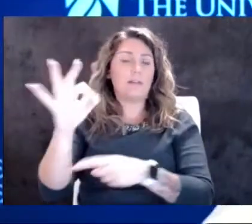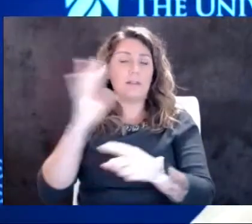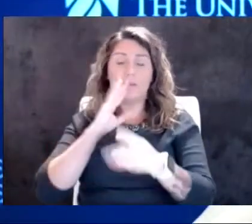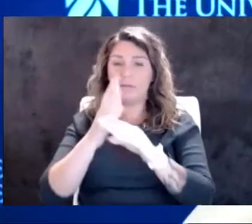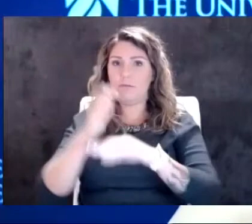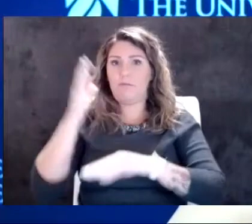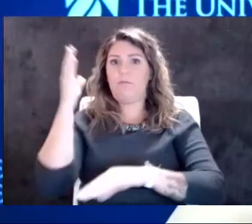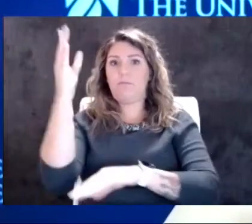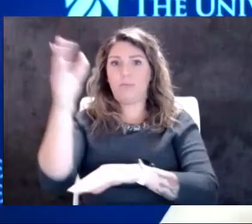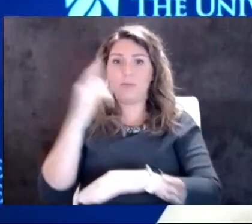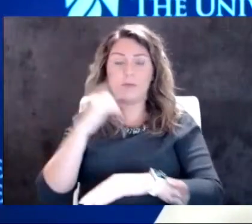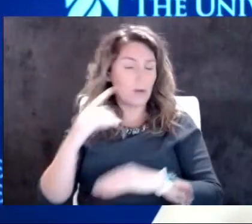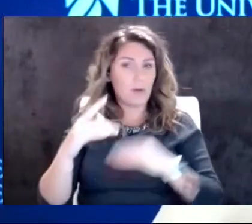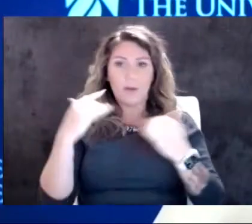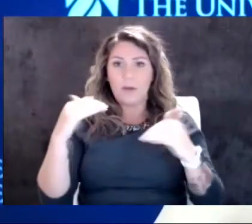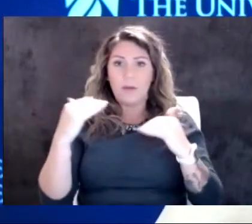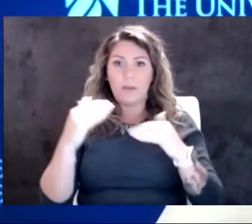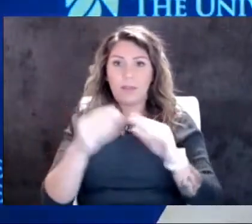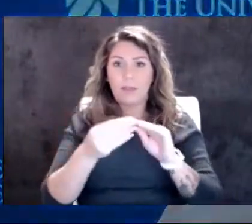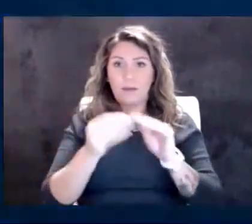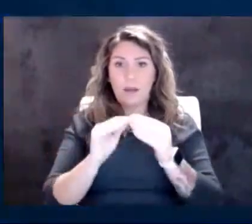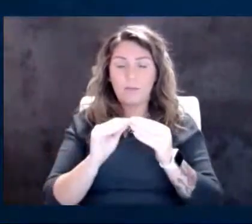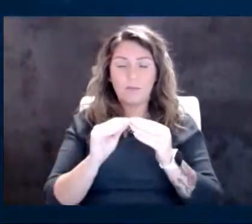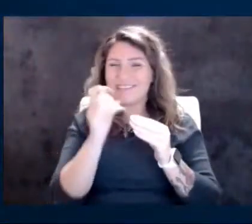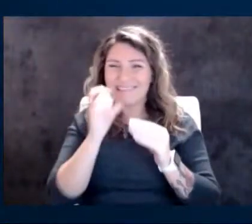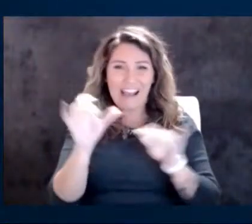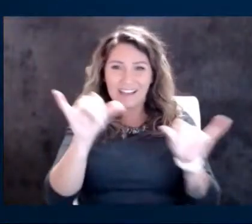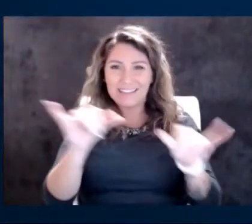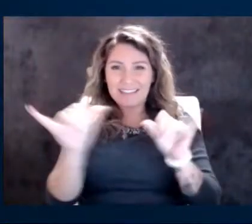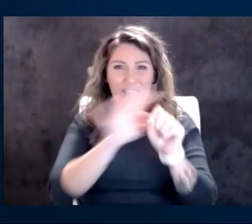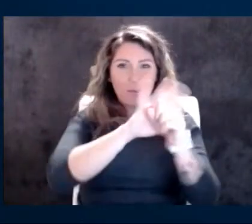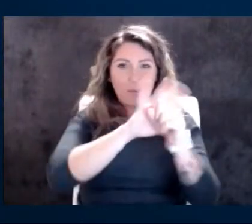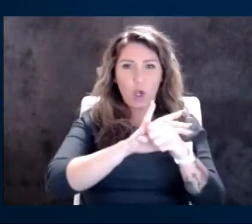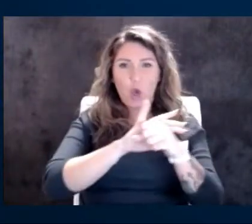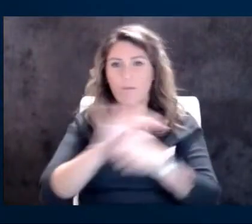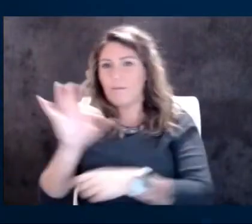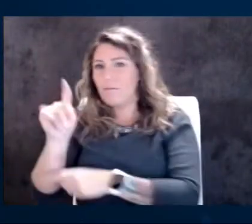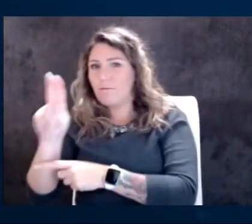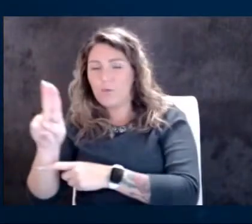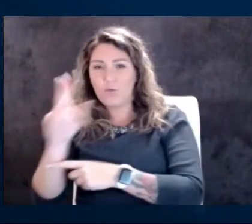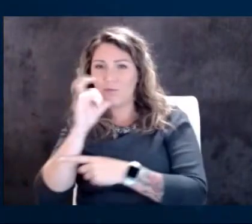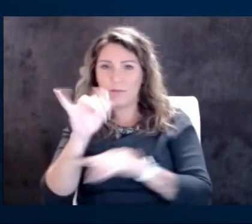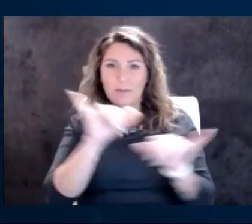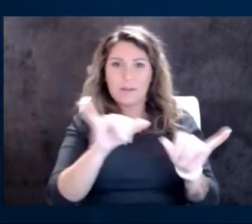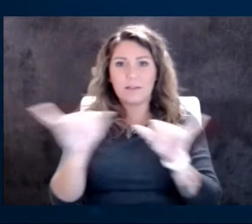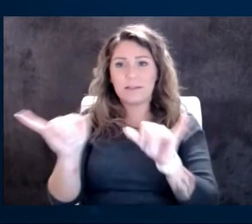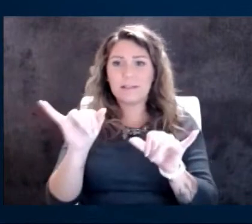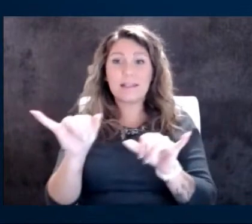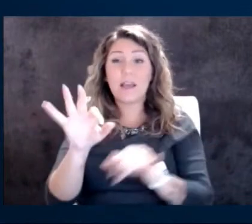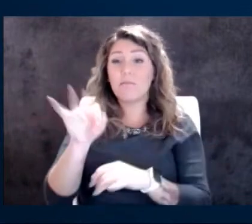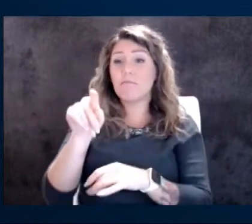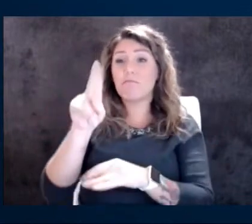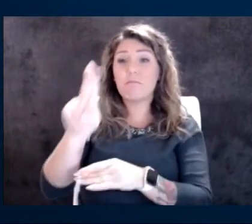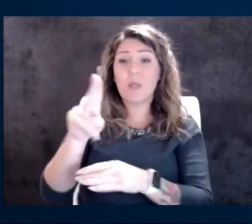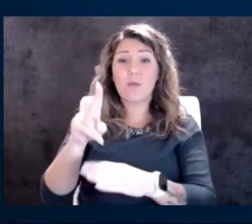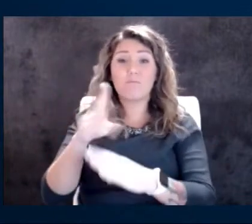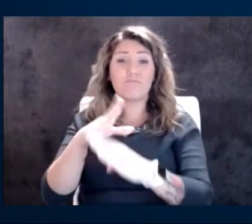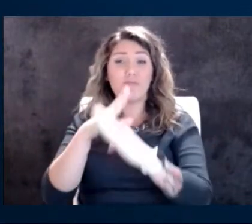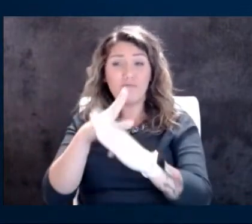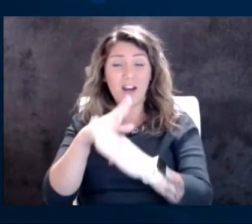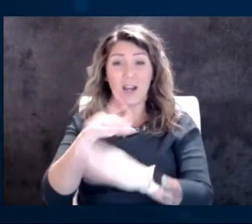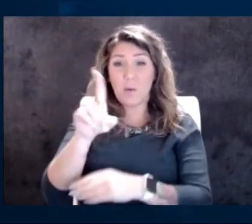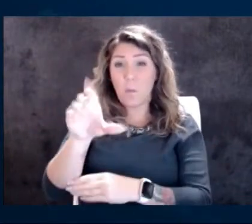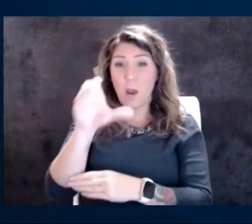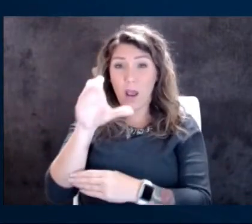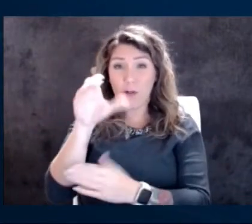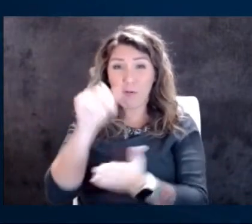same. But flu shots taken by both the vulnerable and healthy Americans prevented more than 100 additional hospitalizations